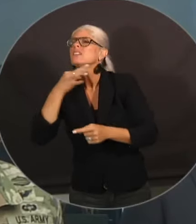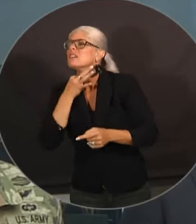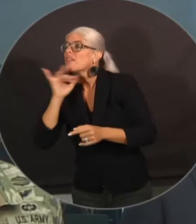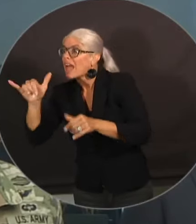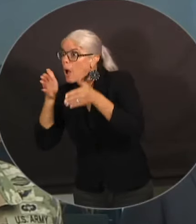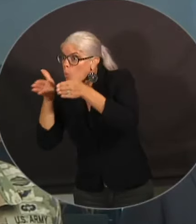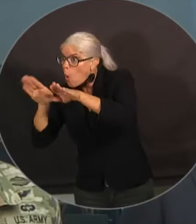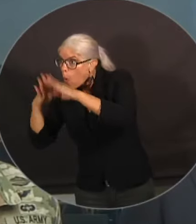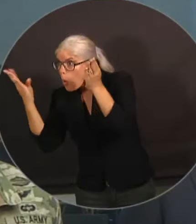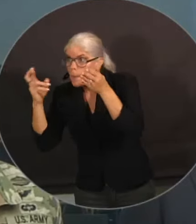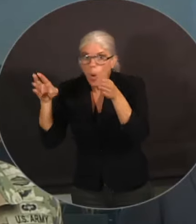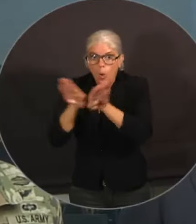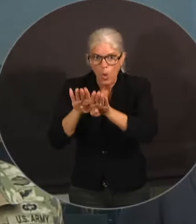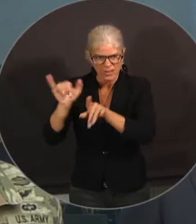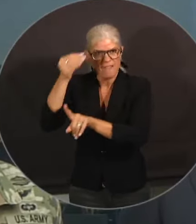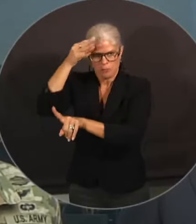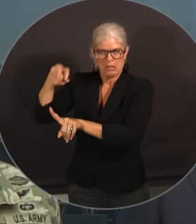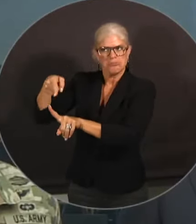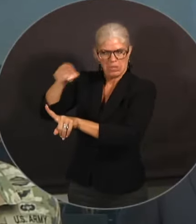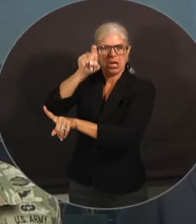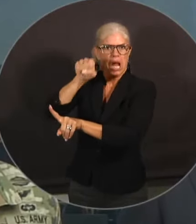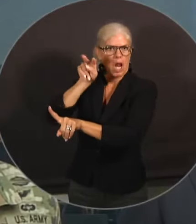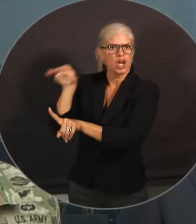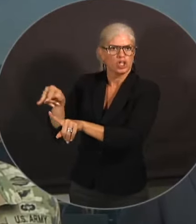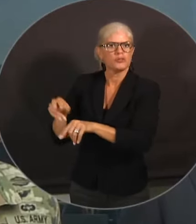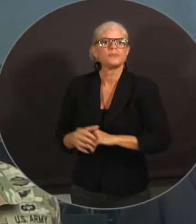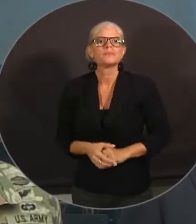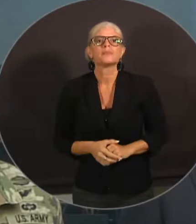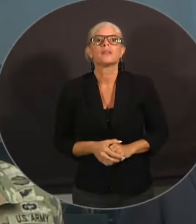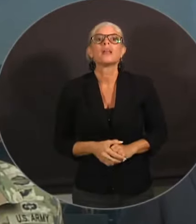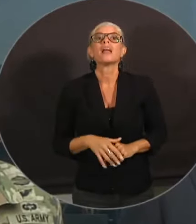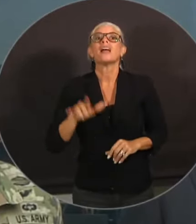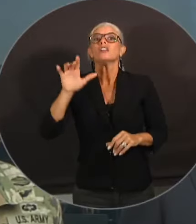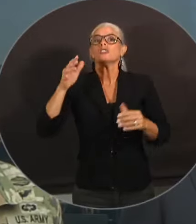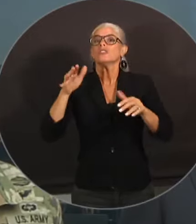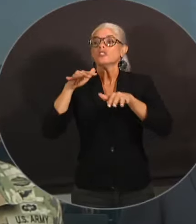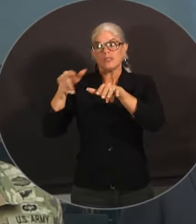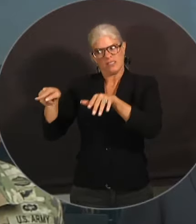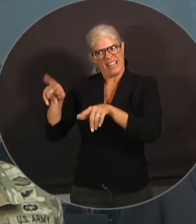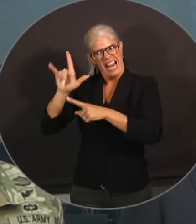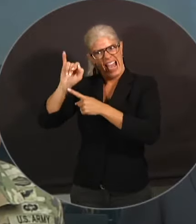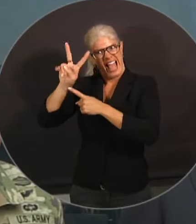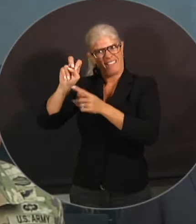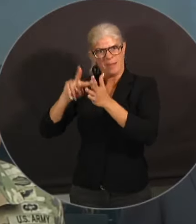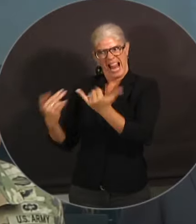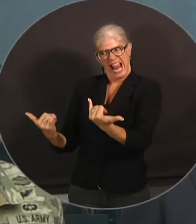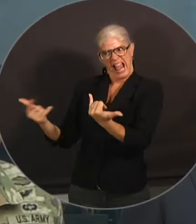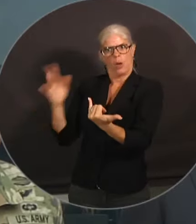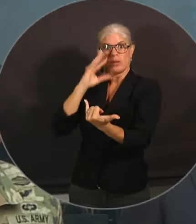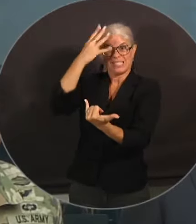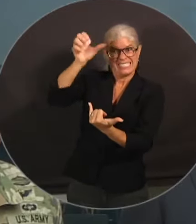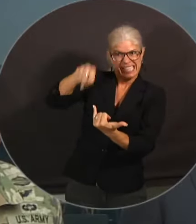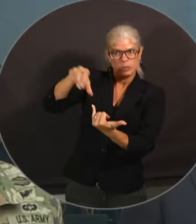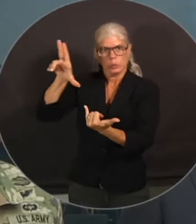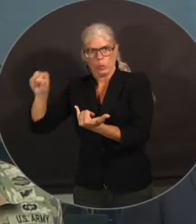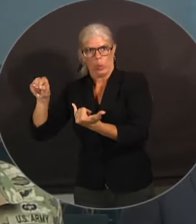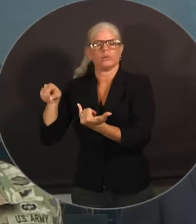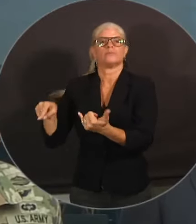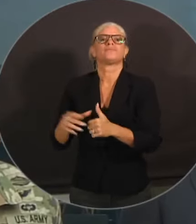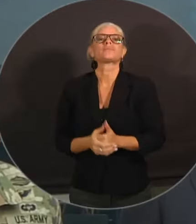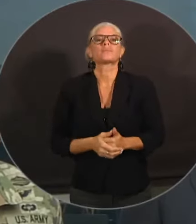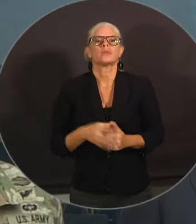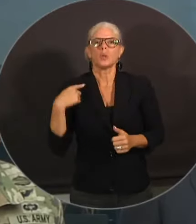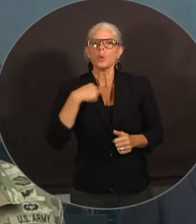traffic management centers monitoring traffic live. We've had our road ranger service patrols on 24/7 operations, and we've